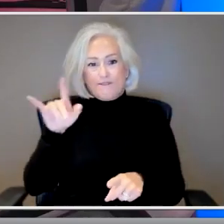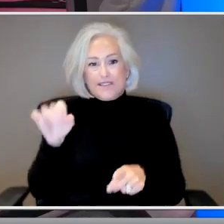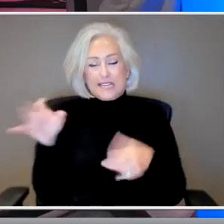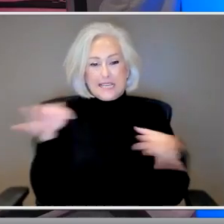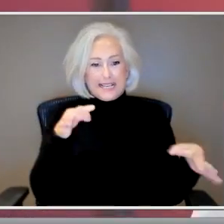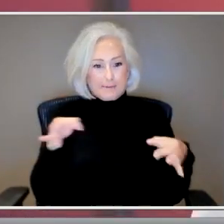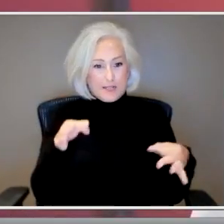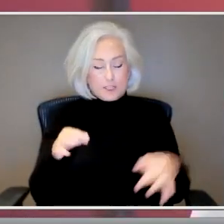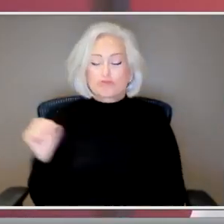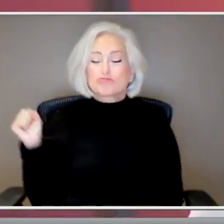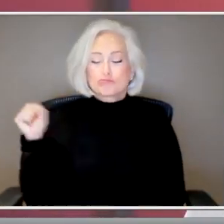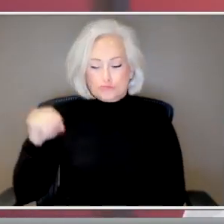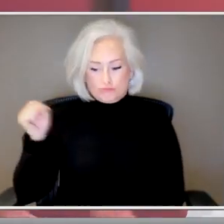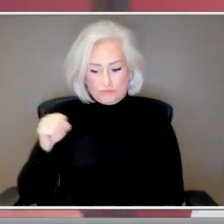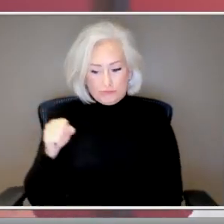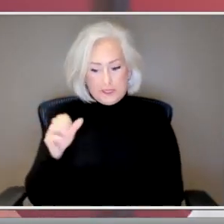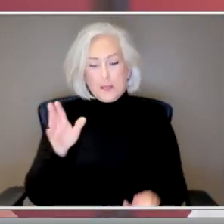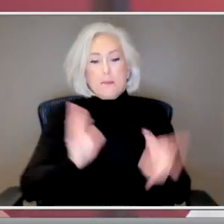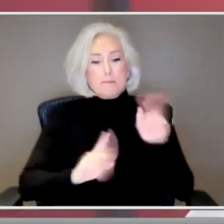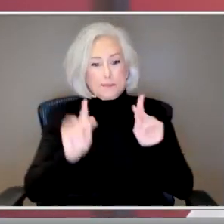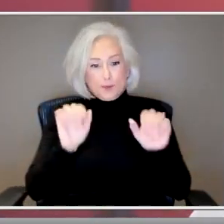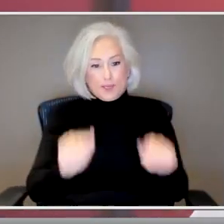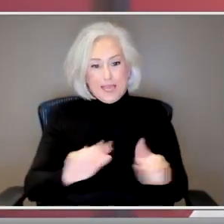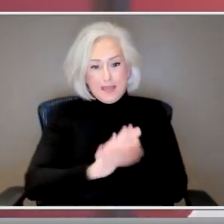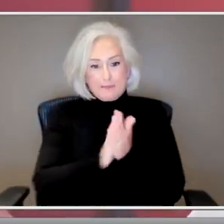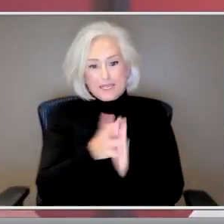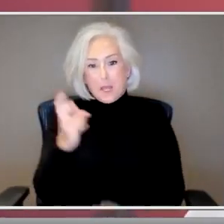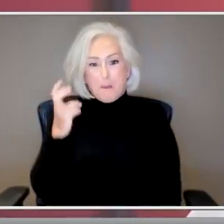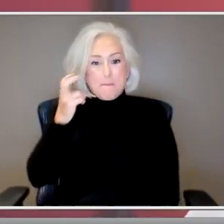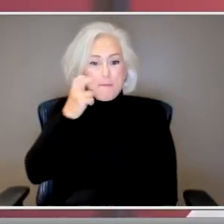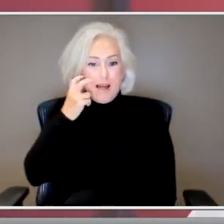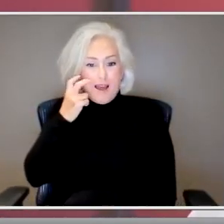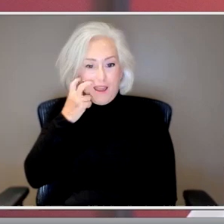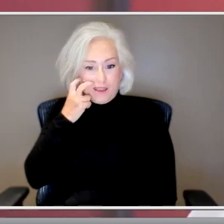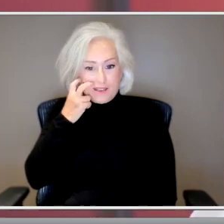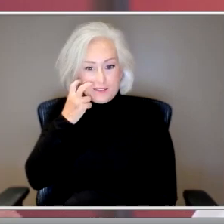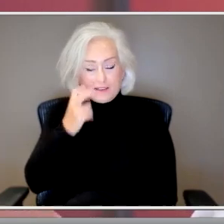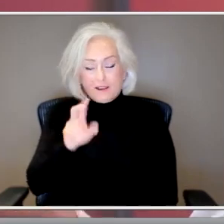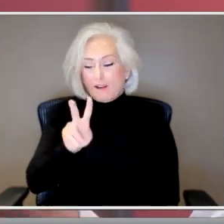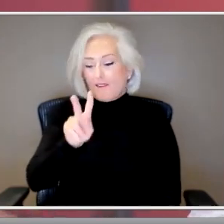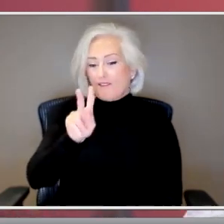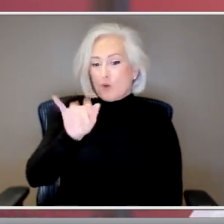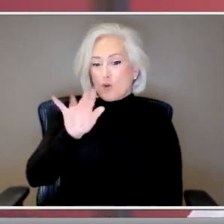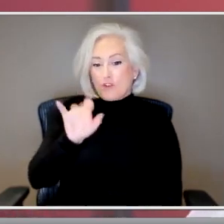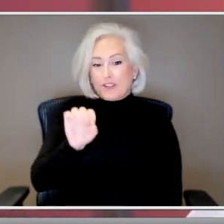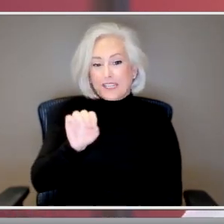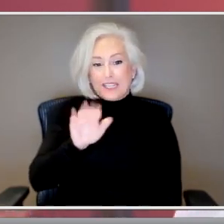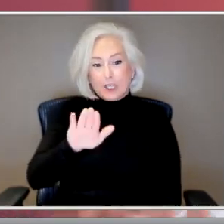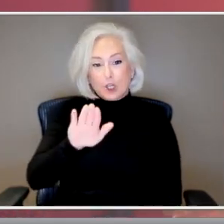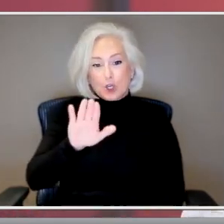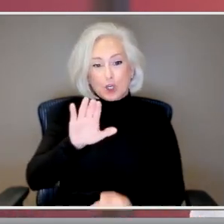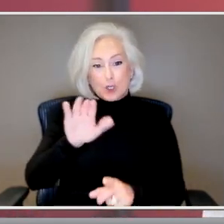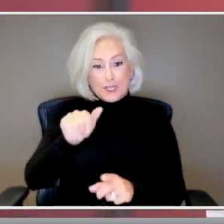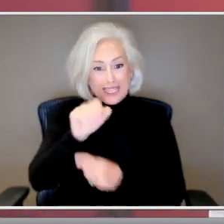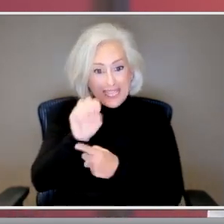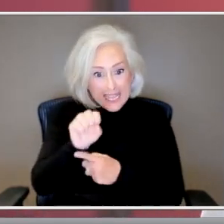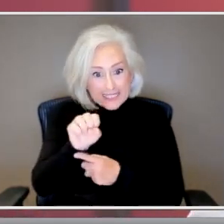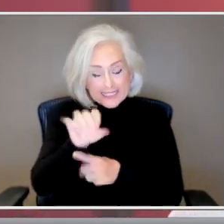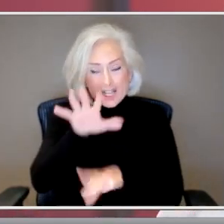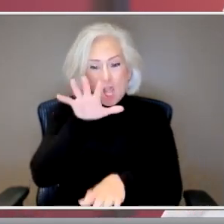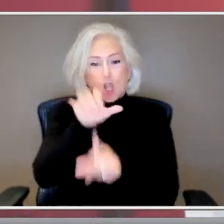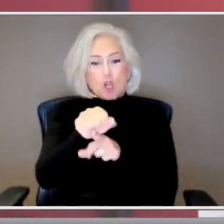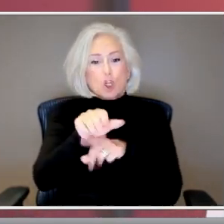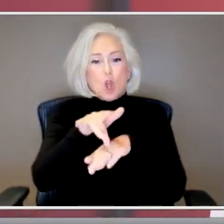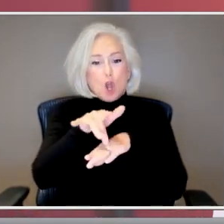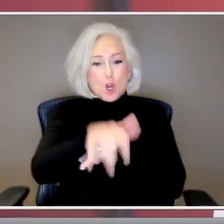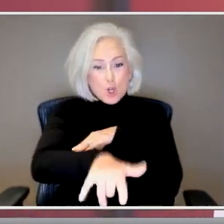Yes, people can go blind. And in Vicky's case, I'm so happy that we were able to catch it early and the cardiothoracic surgeons